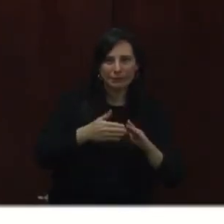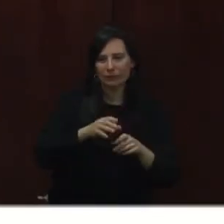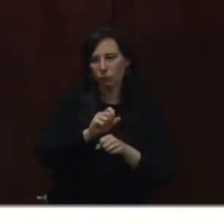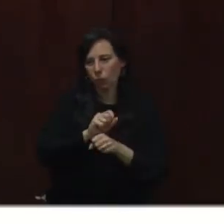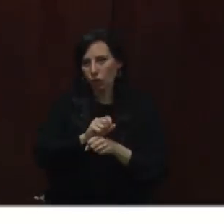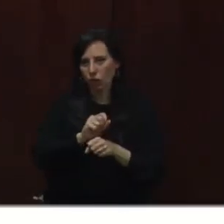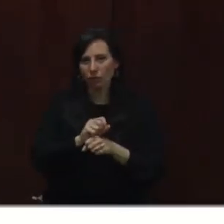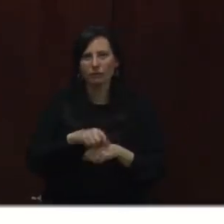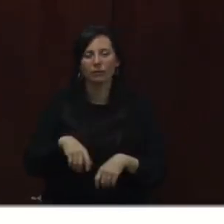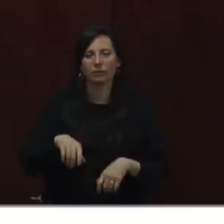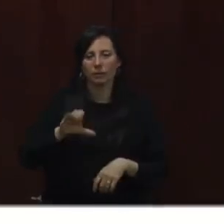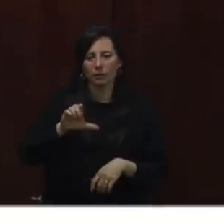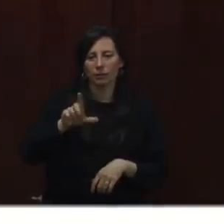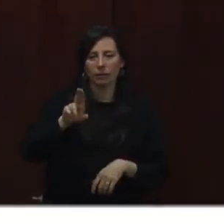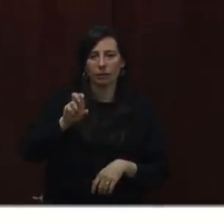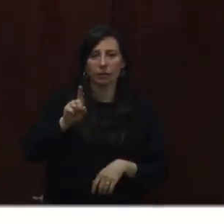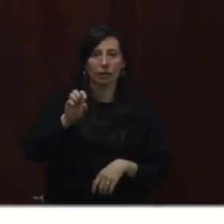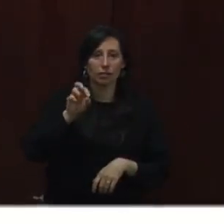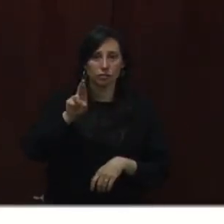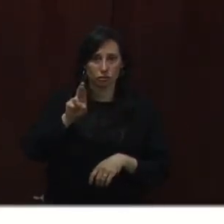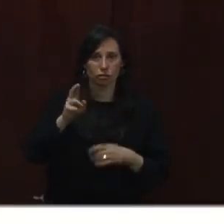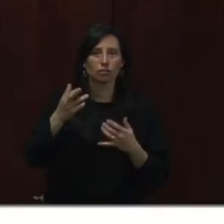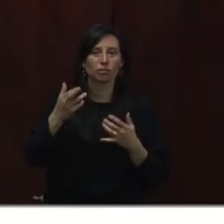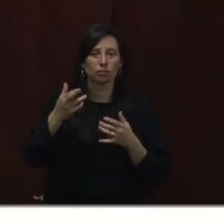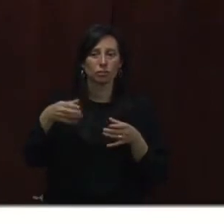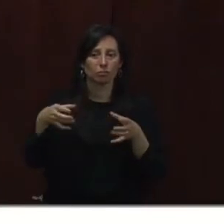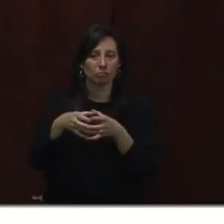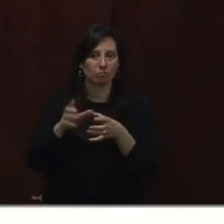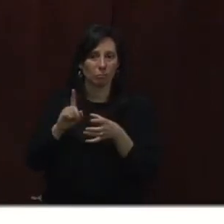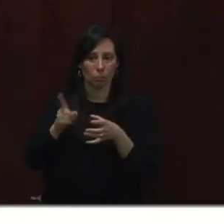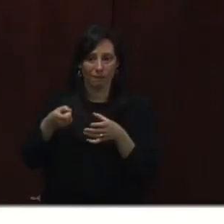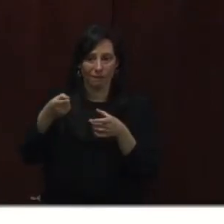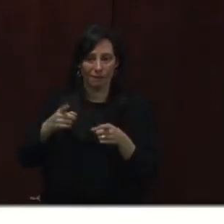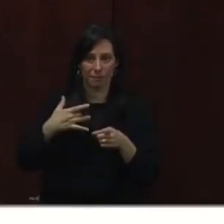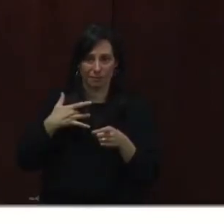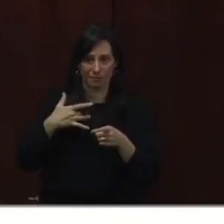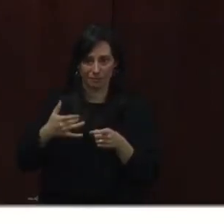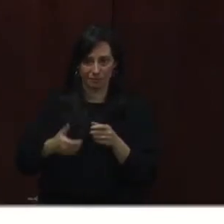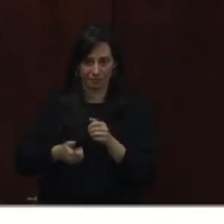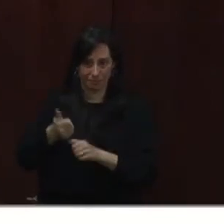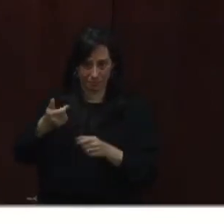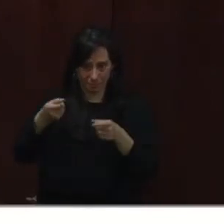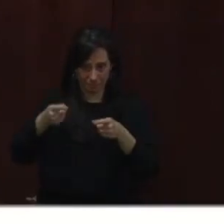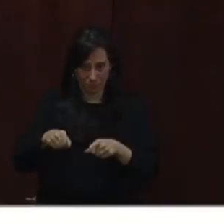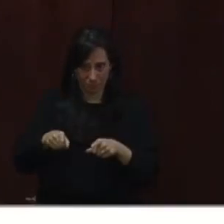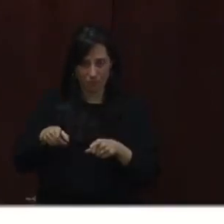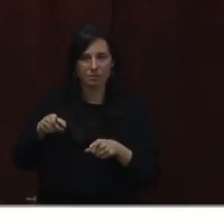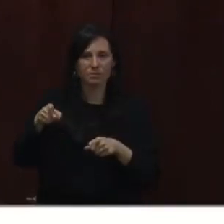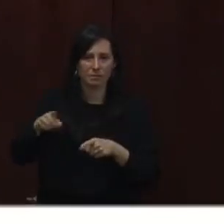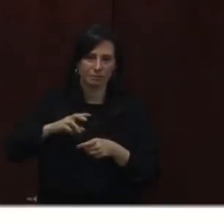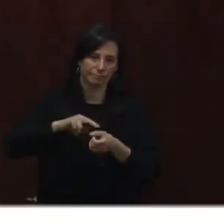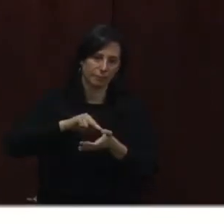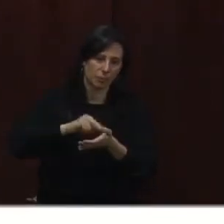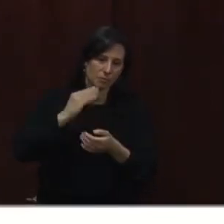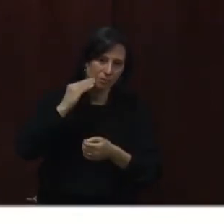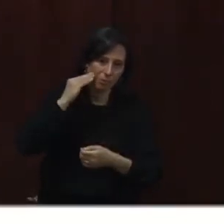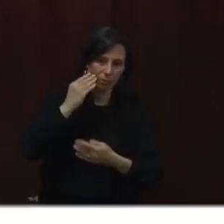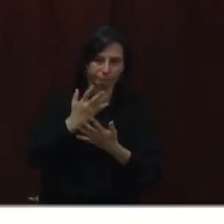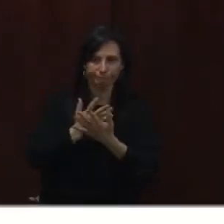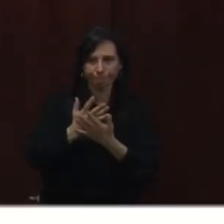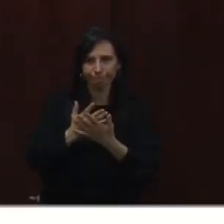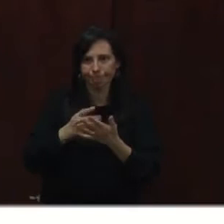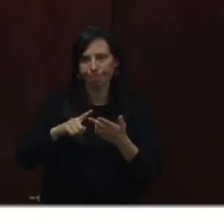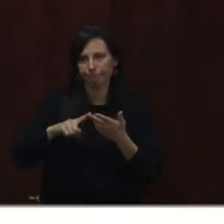much either, with many still in the long-term care facilities, church service, medical offices, correctional centers, those types